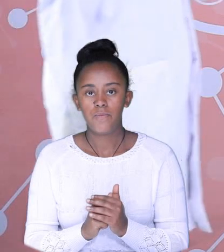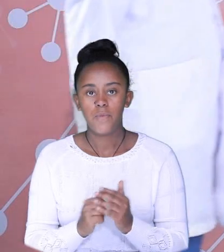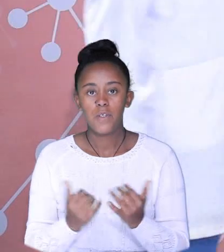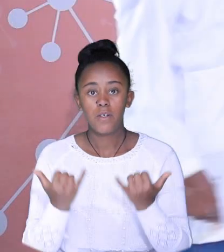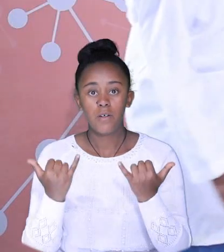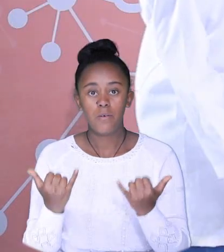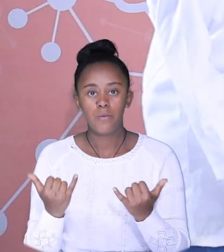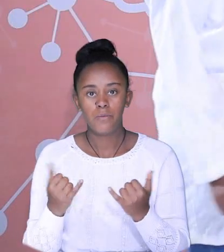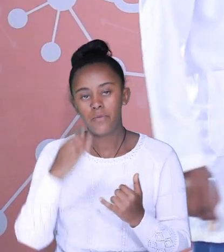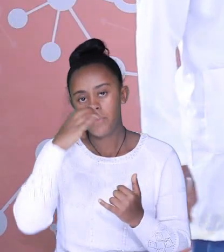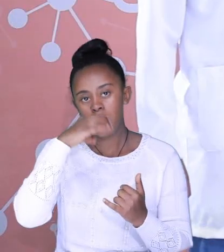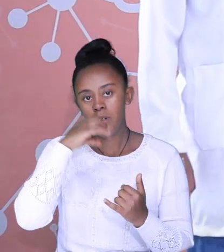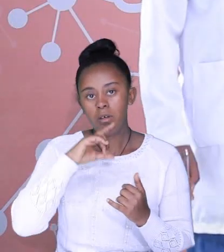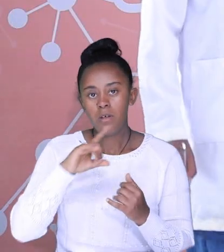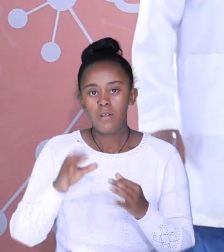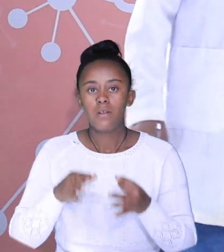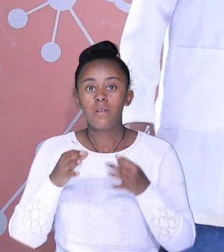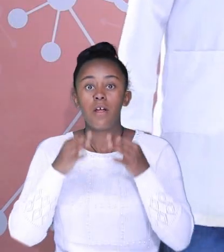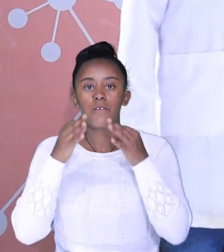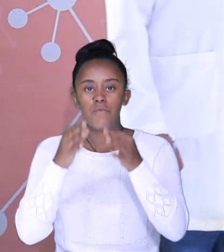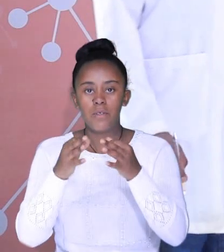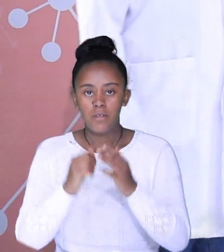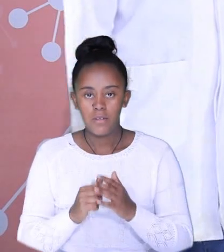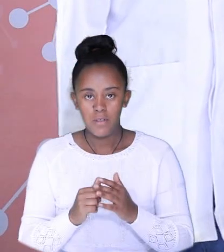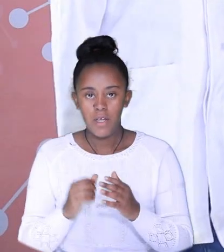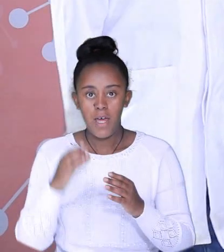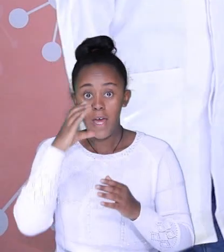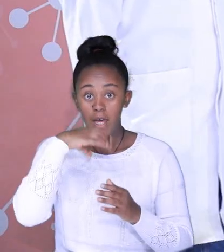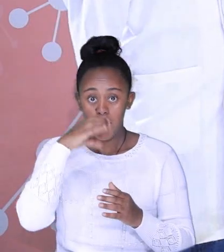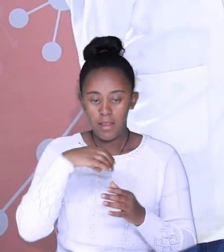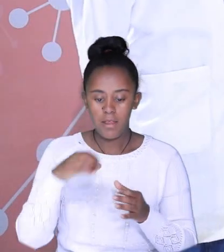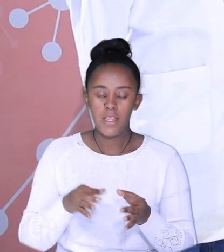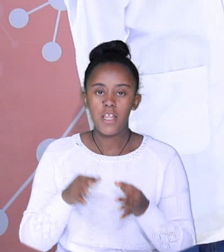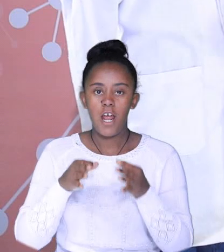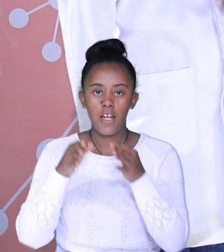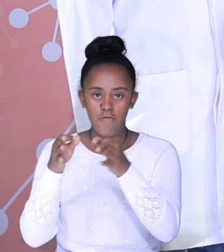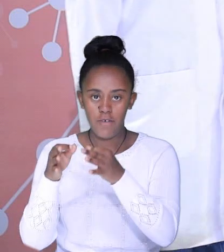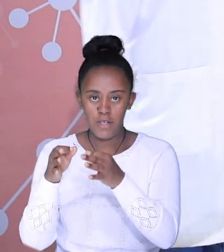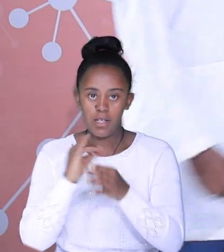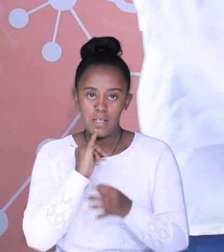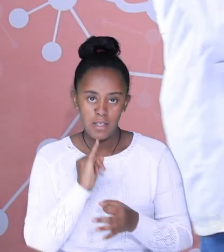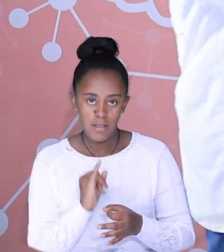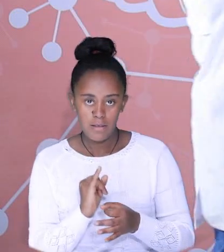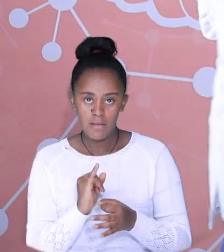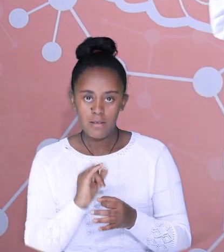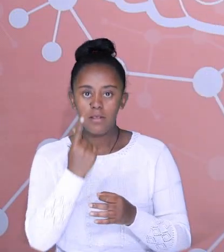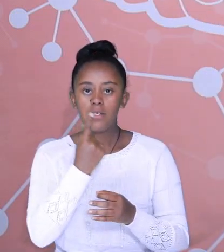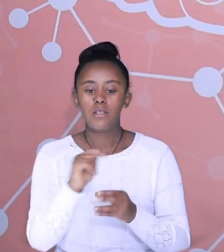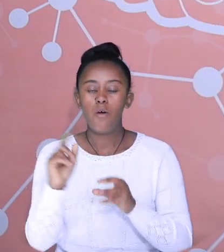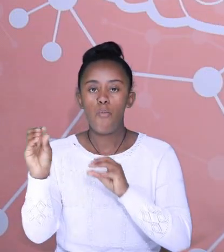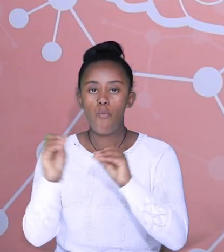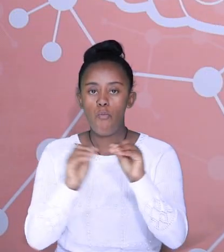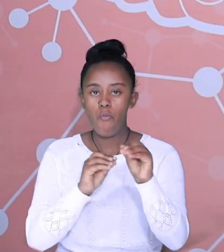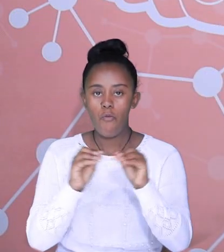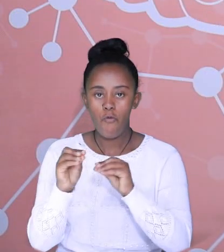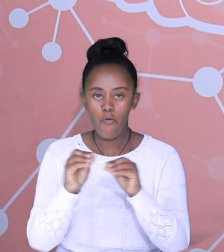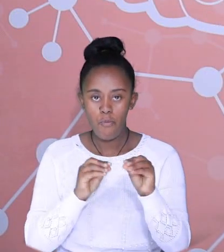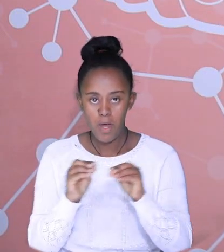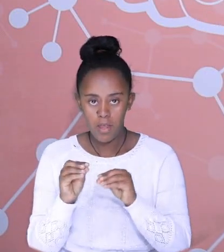Now, heat transfer. Heat transfer. Heat transfer is the movement